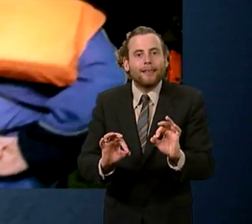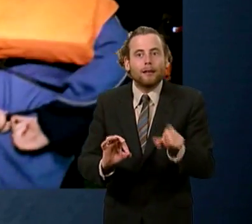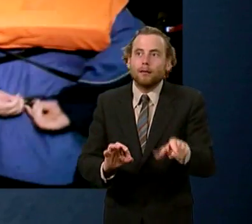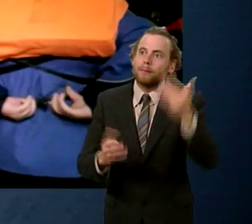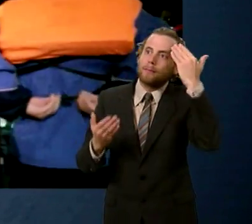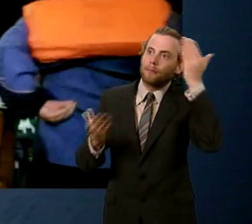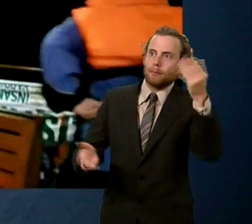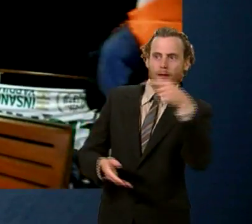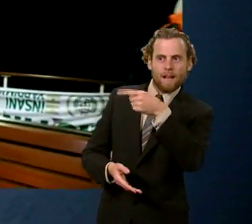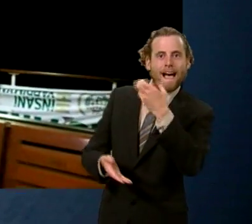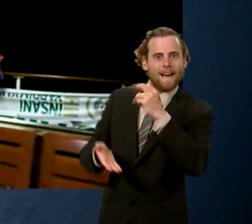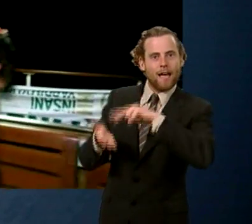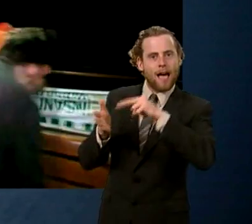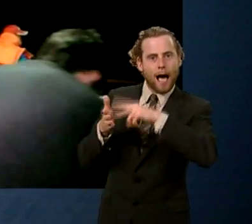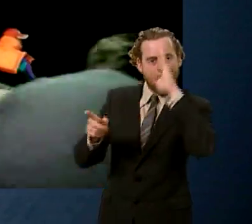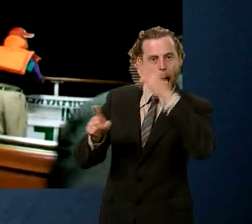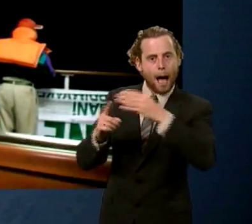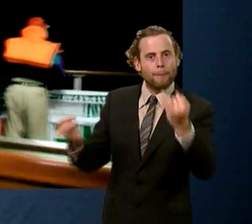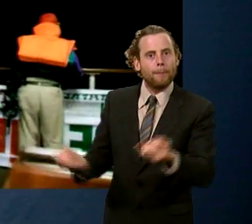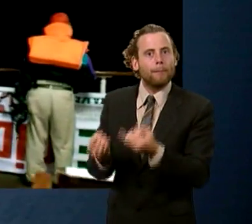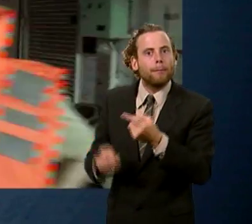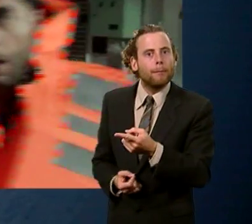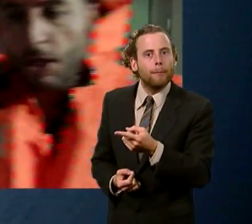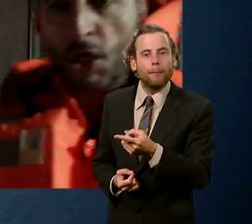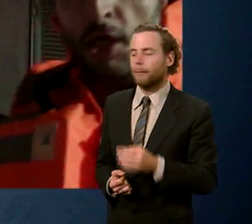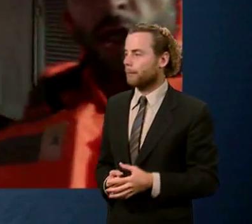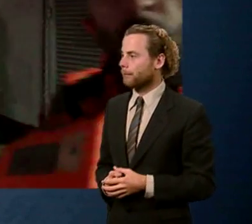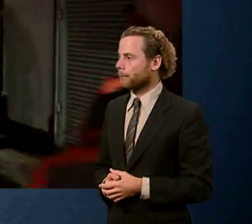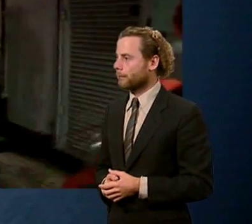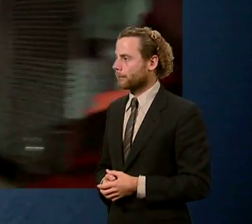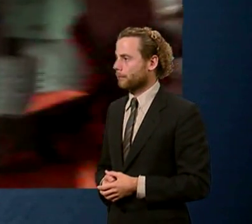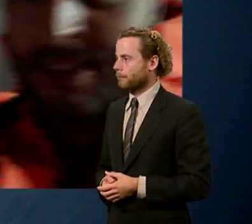have a clue that this was what was planned.